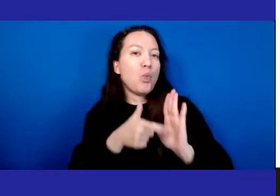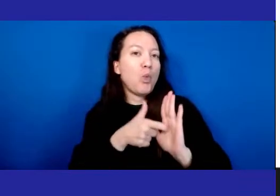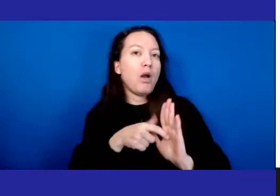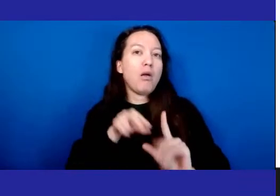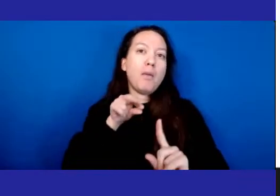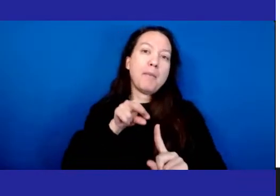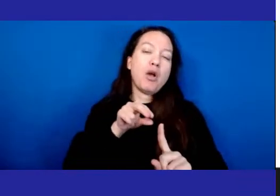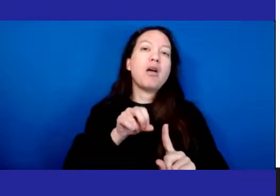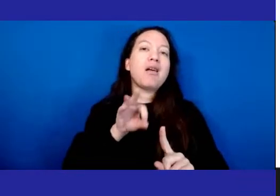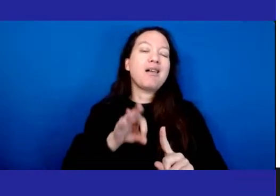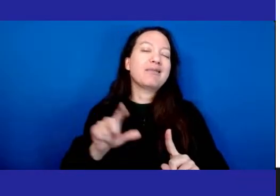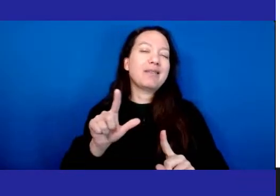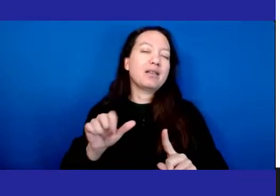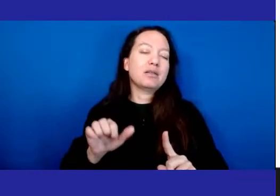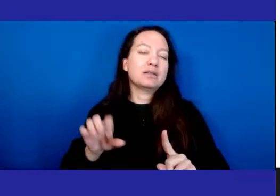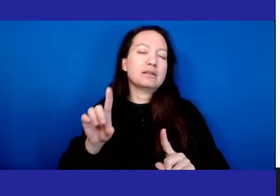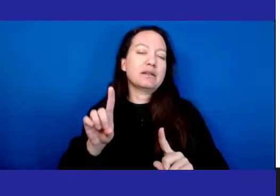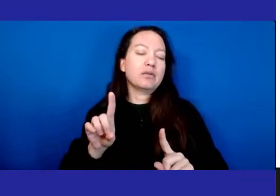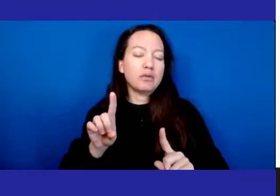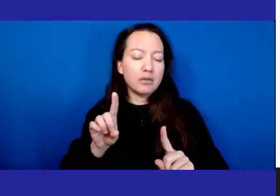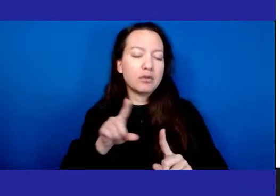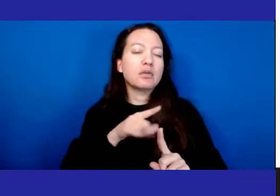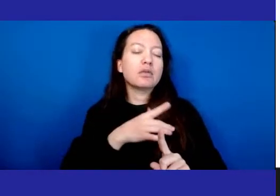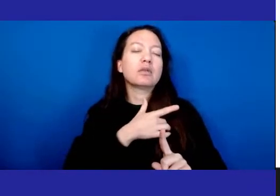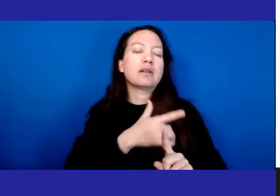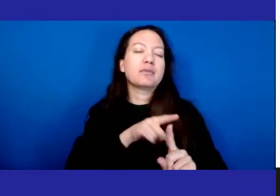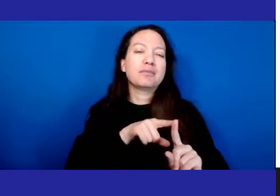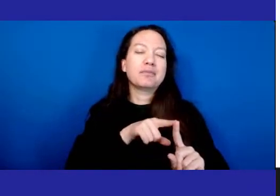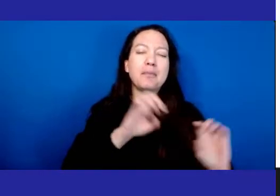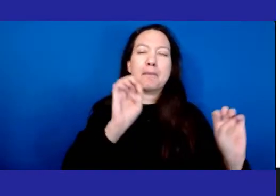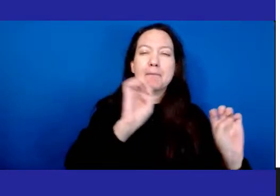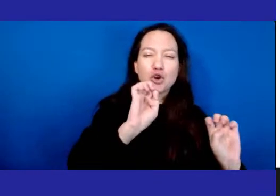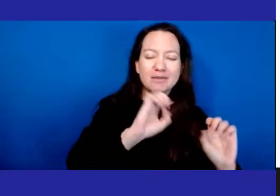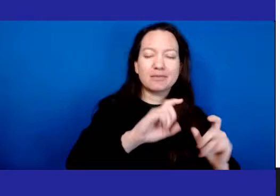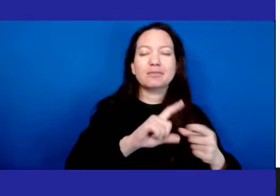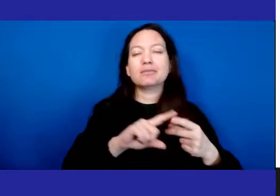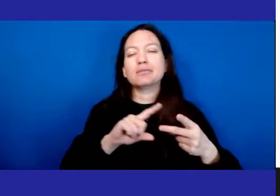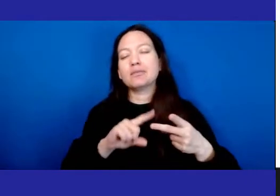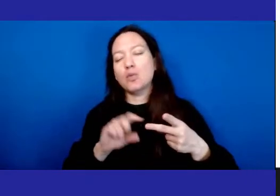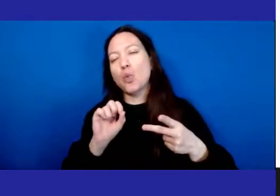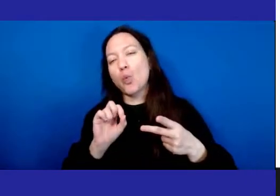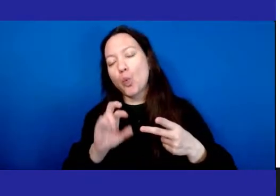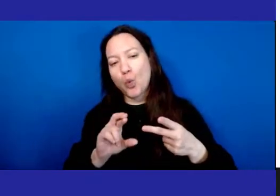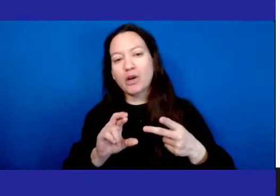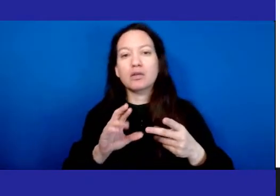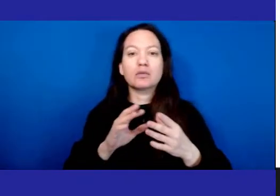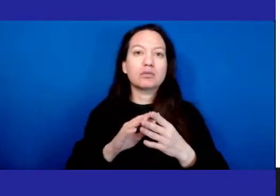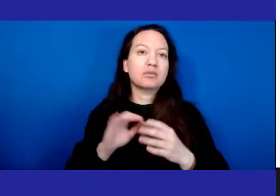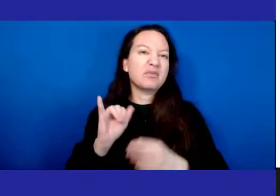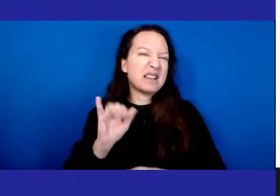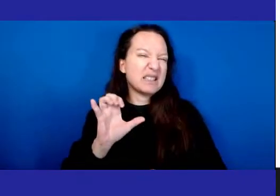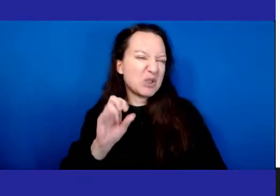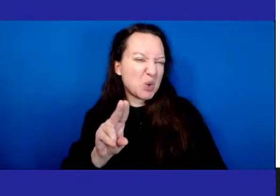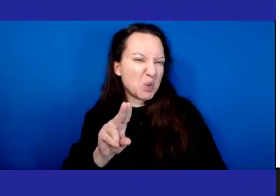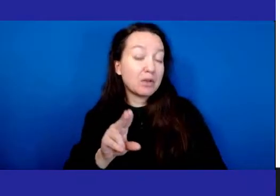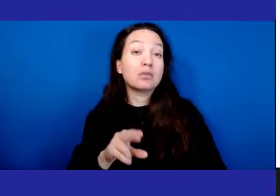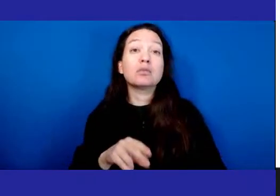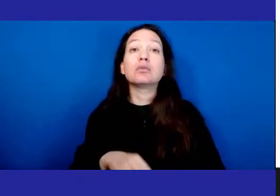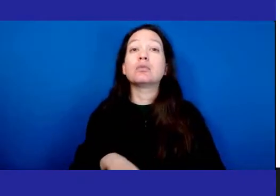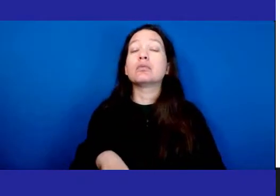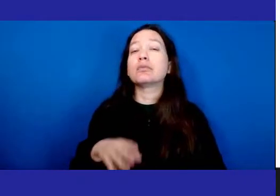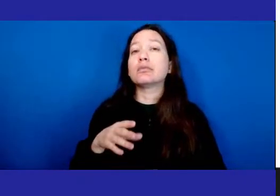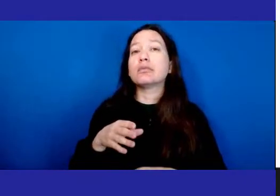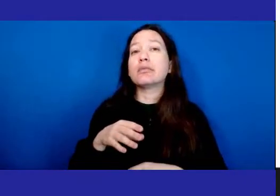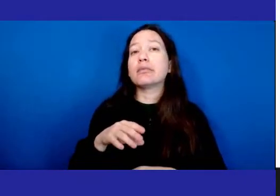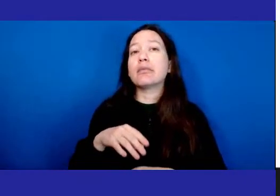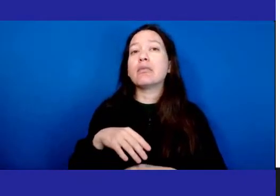labor and birthing suites are really the emergency department and or the ICU. Our antepartum